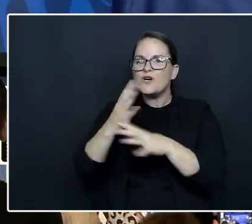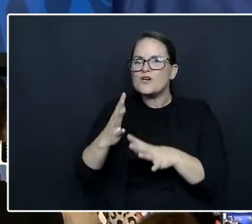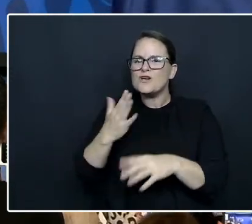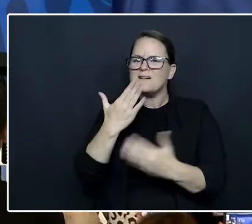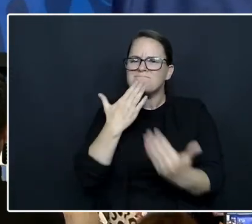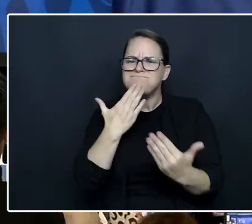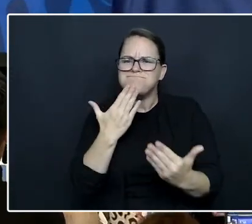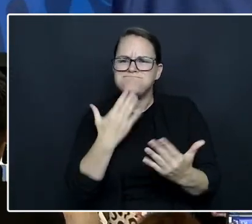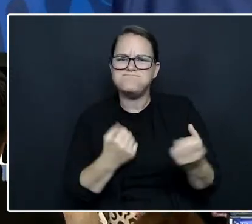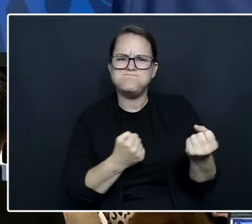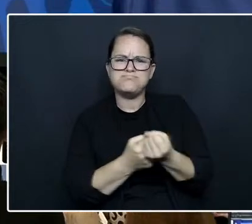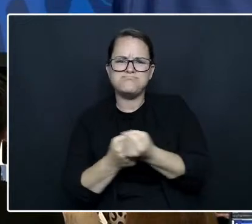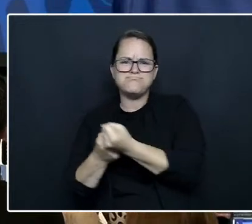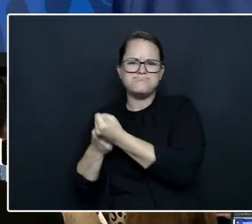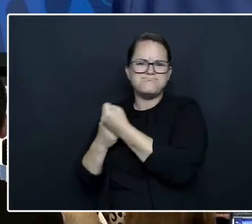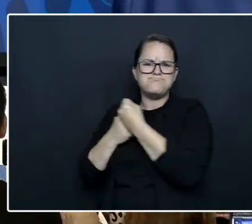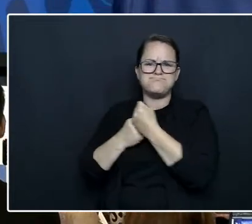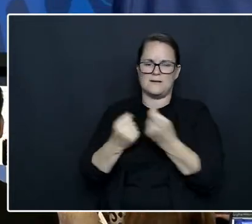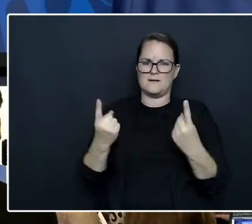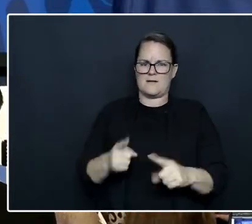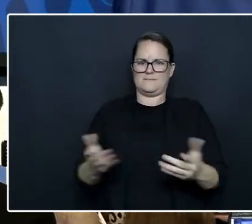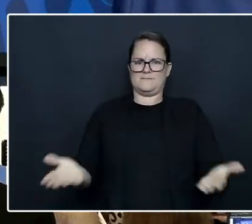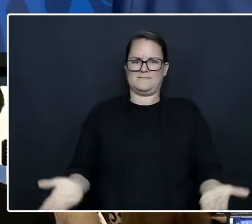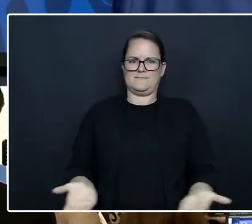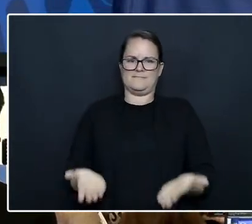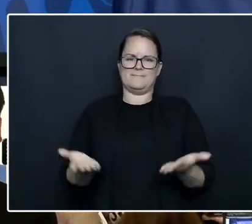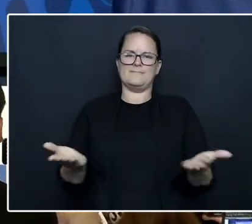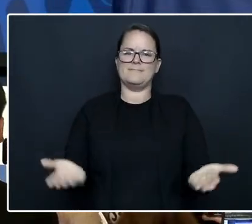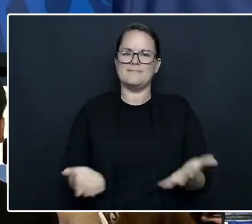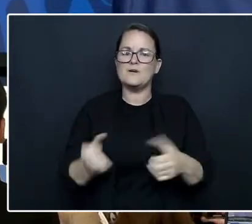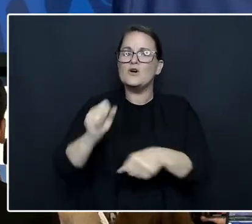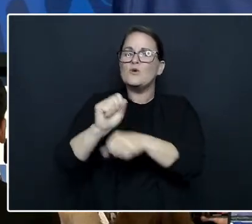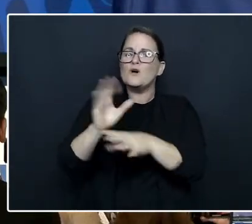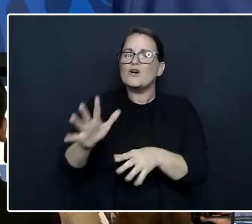including the workers of Culinary Local 226.